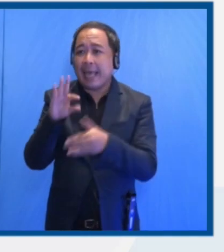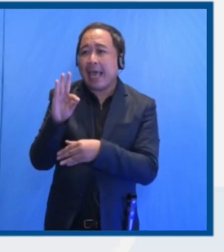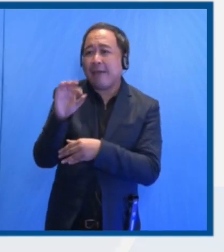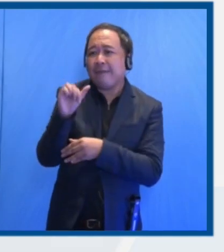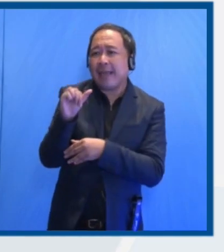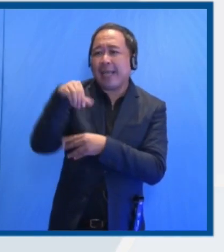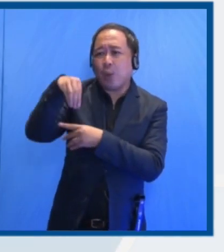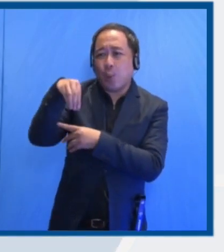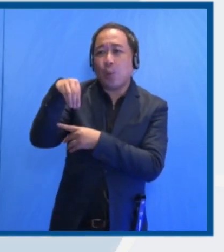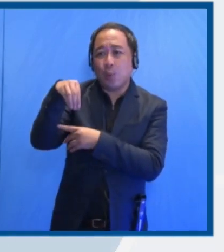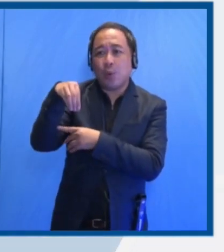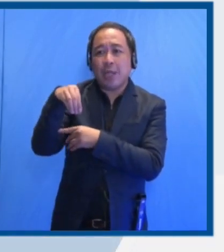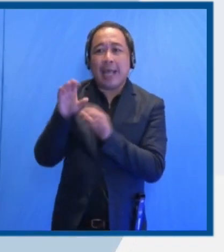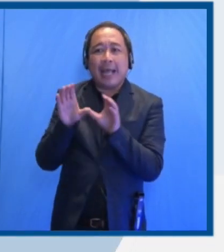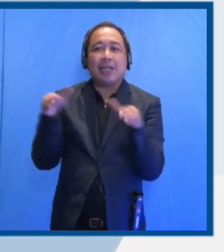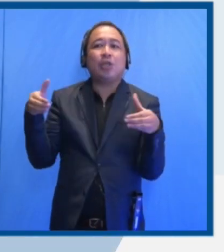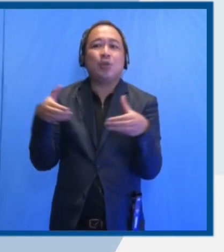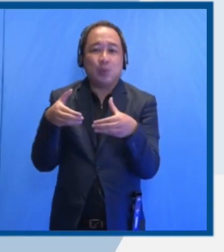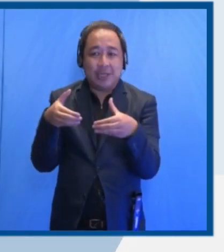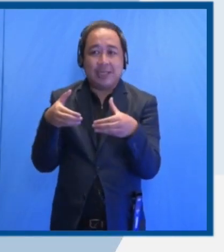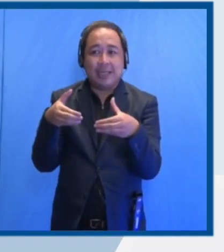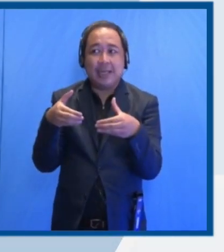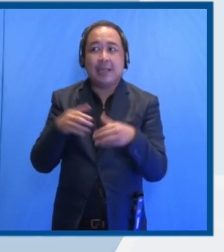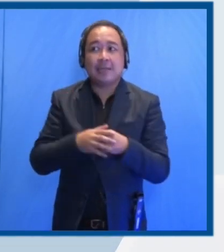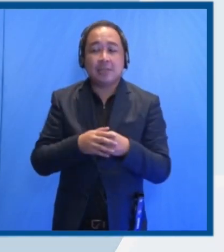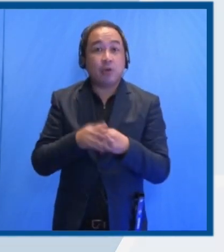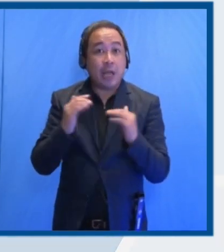this provides huge opportunities for scaling up.